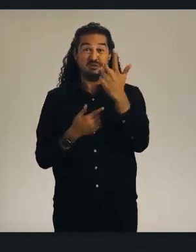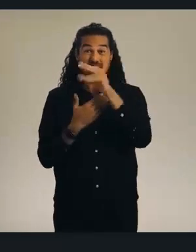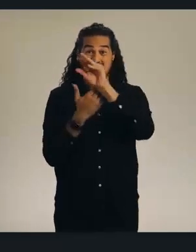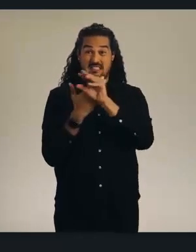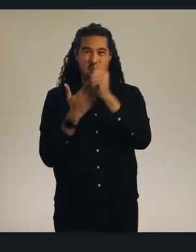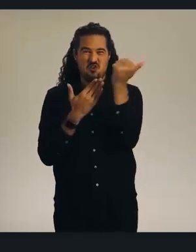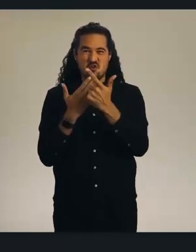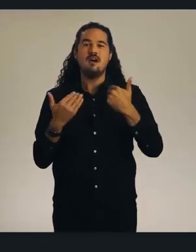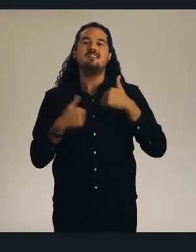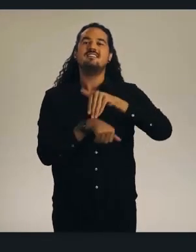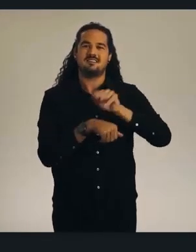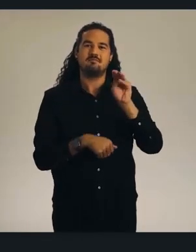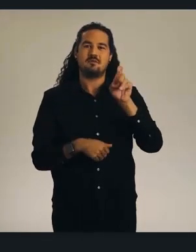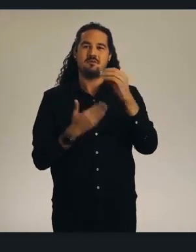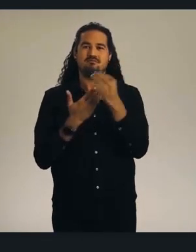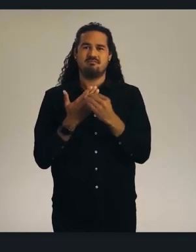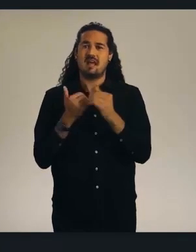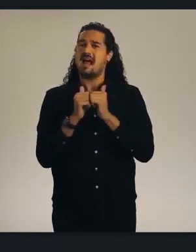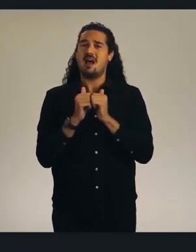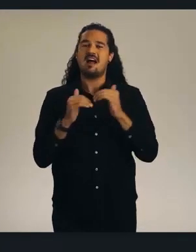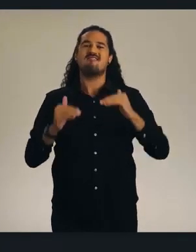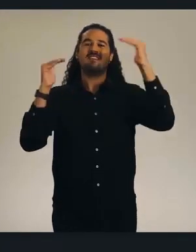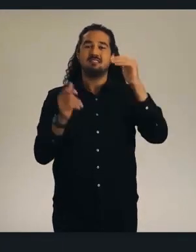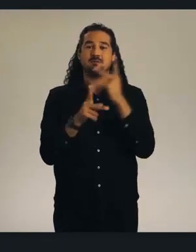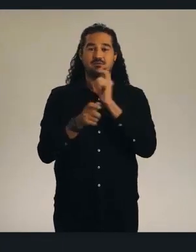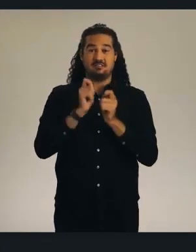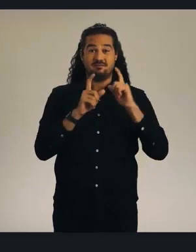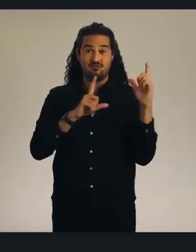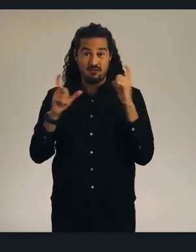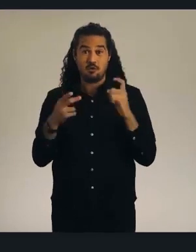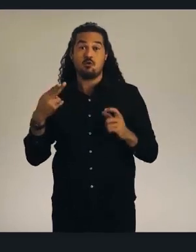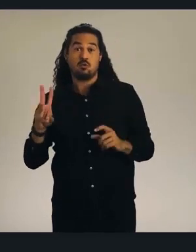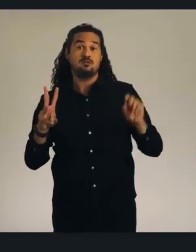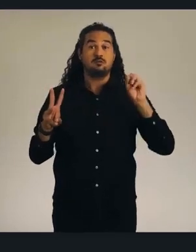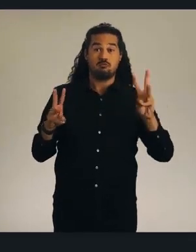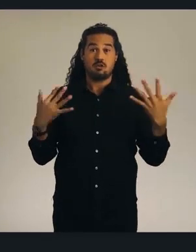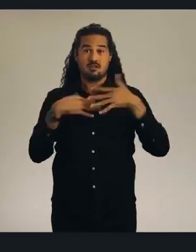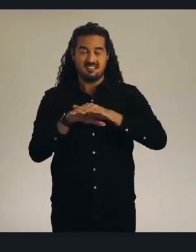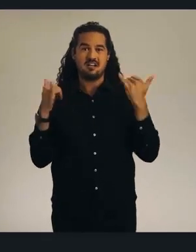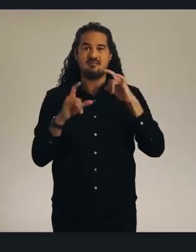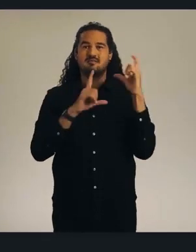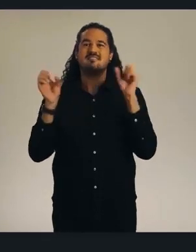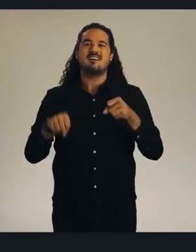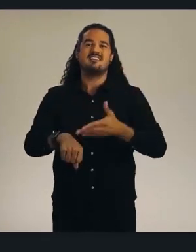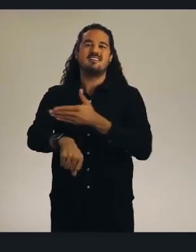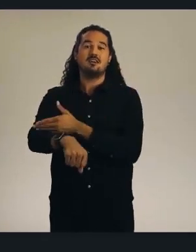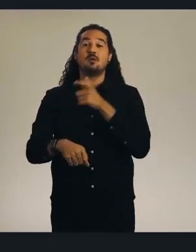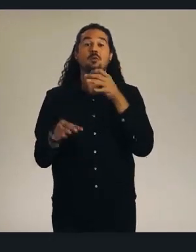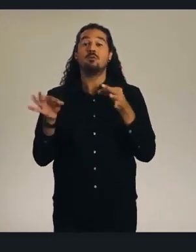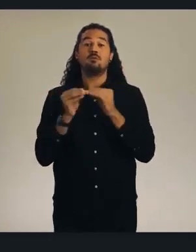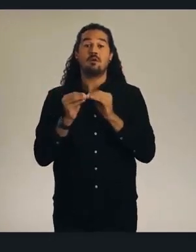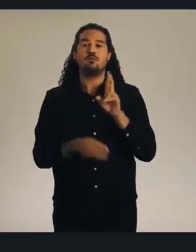night mode, which is made possible by advanced computational photography. With tight integration between hardware and software, our cameras can do even more. To tell you all about it, here's